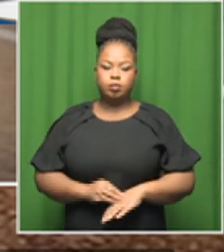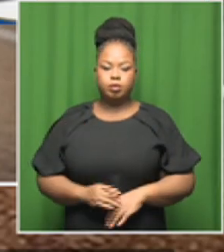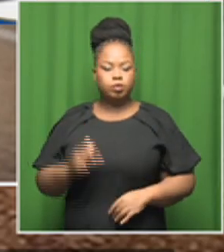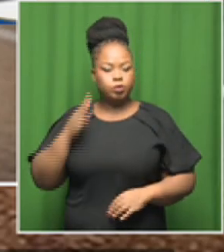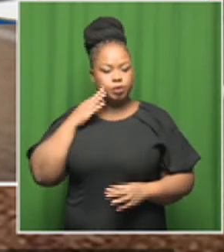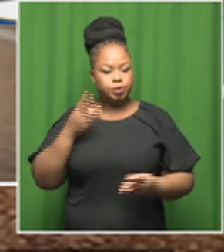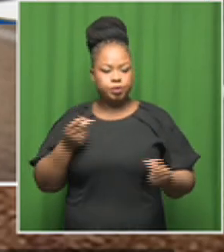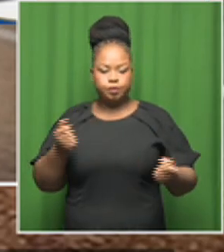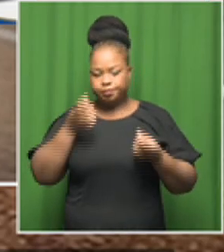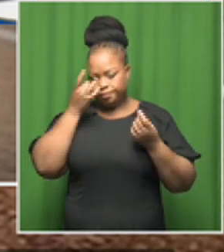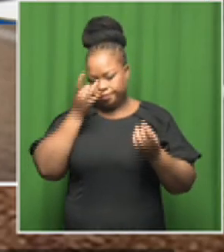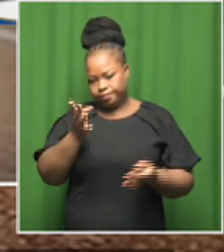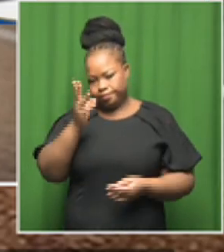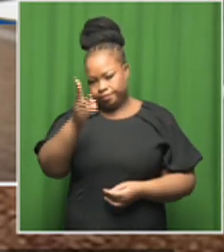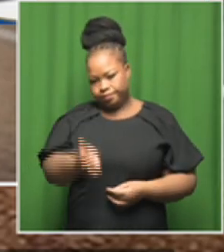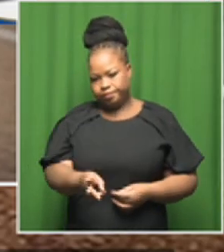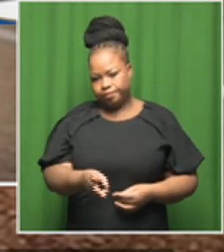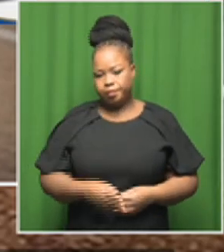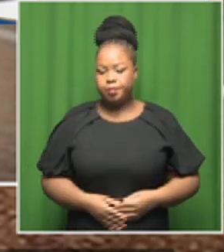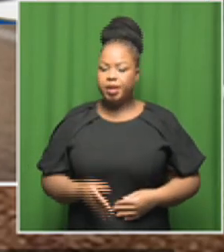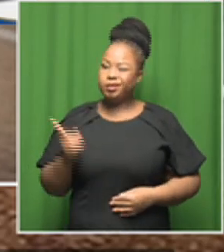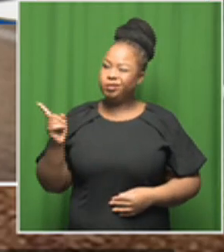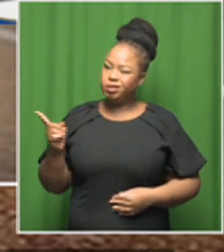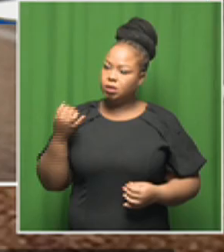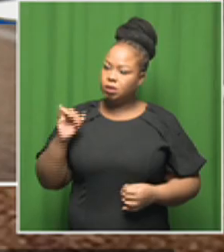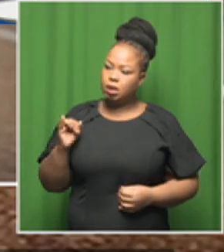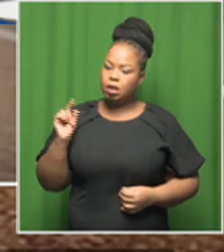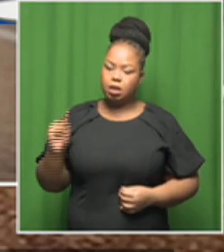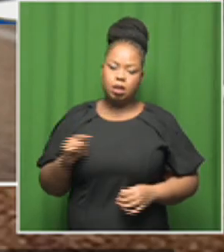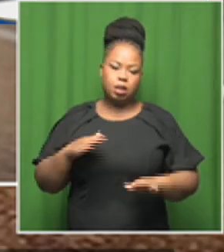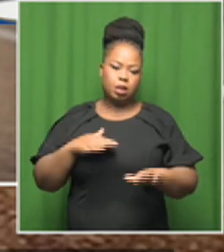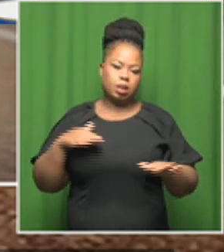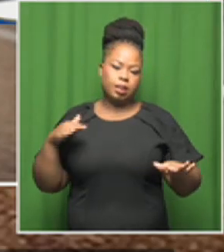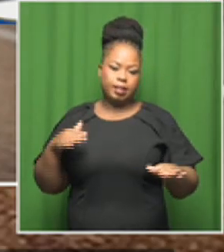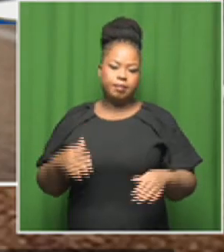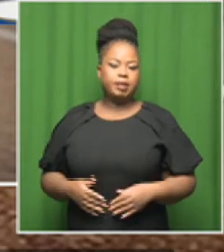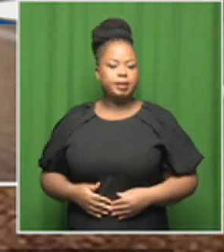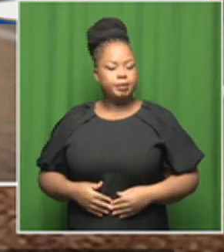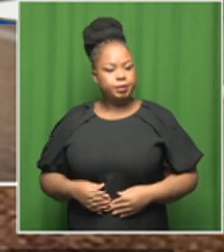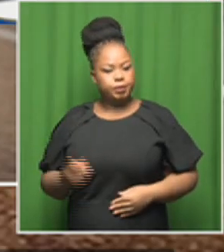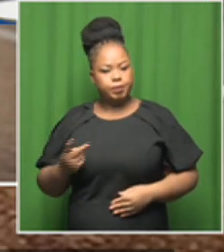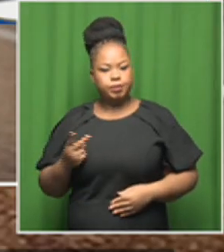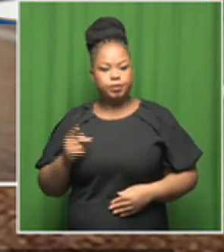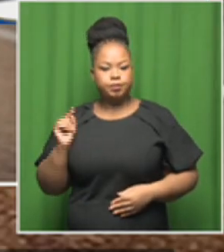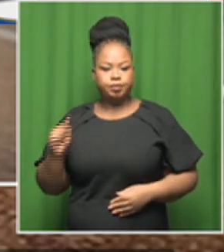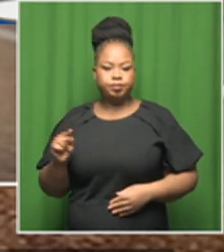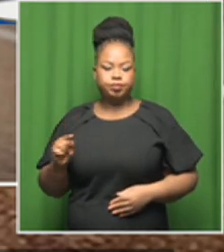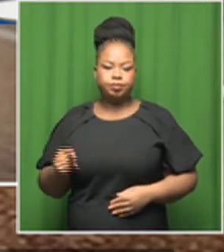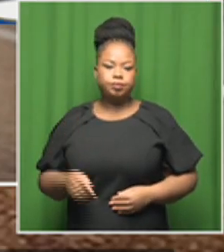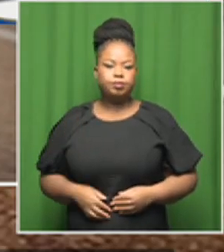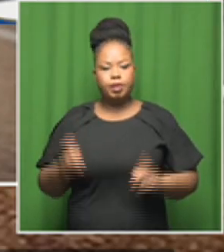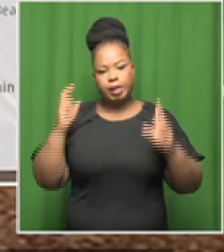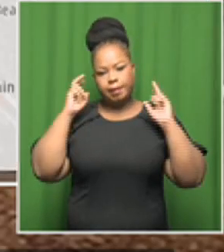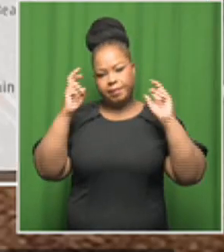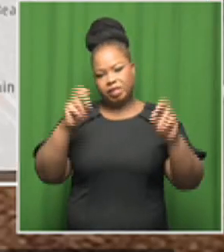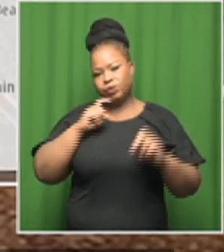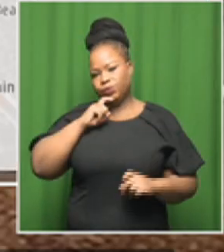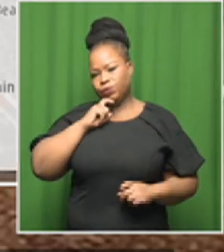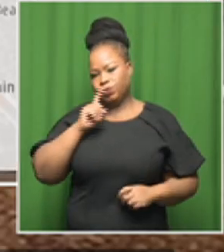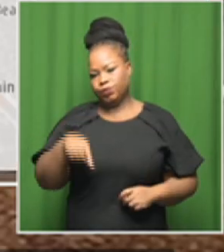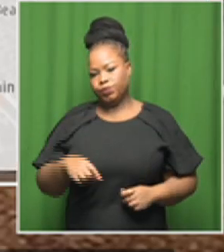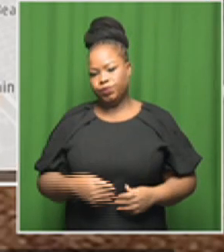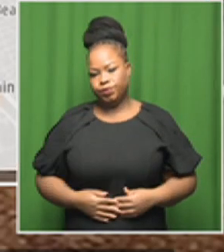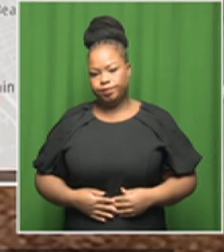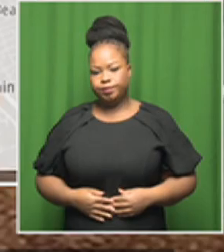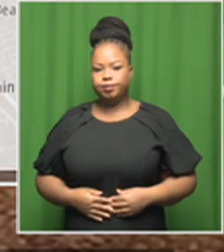that situation's resolved. But in the meantime, it's still a trip through the traffic on the bus rather than the high-speed train through the tunnel.